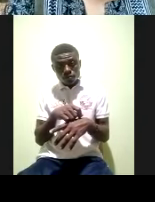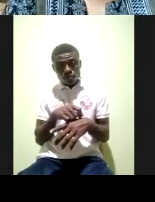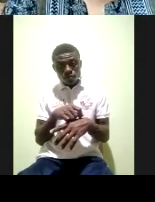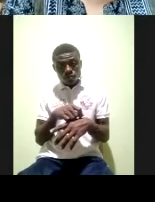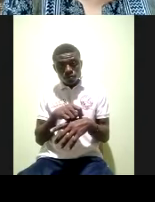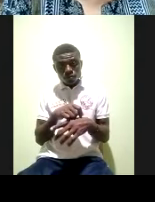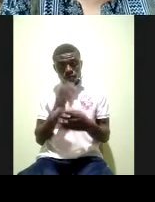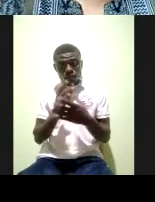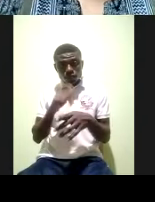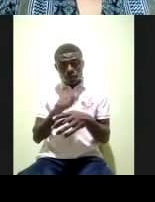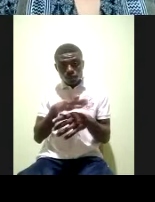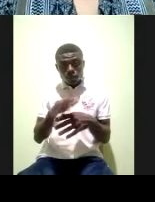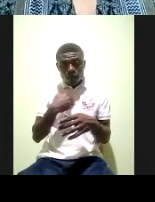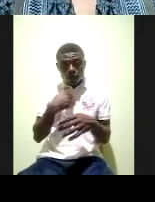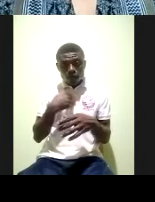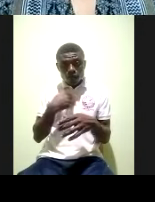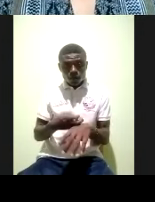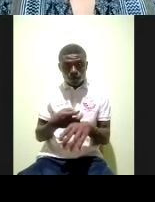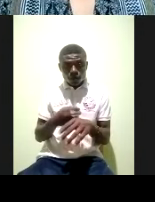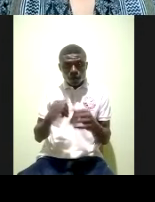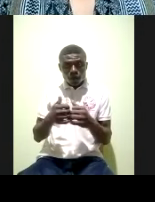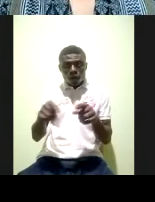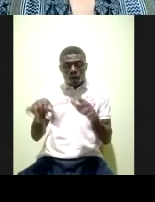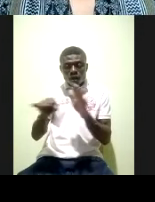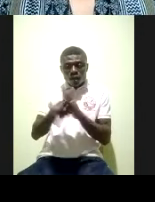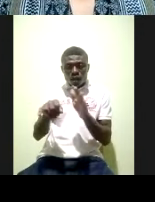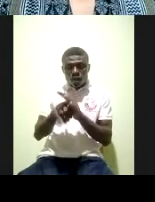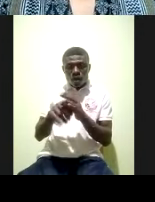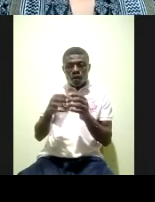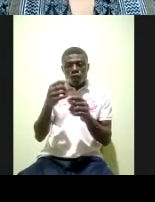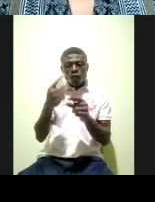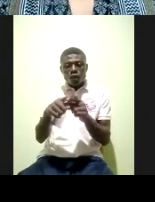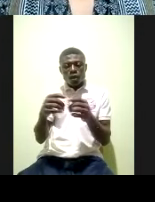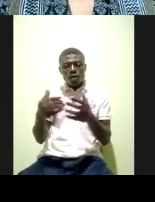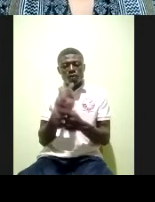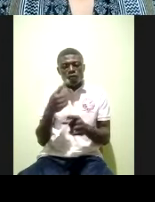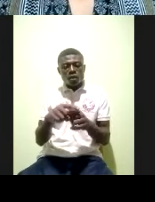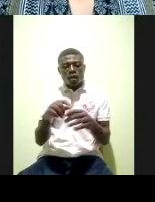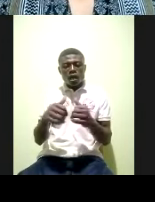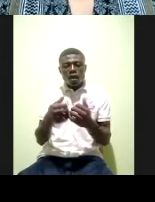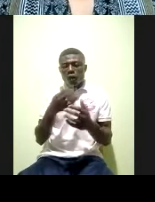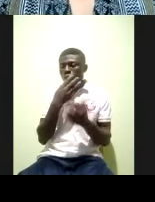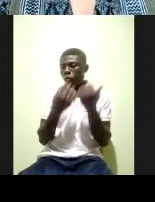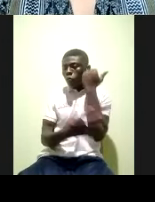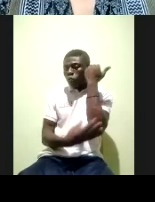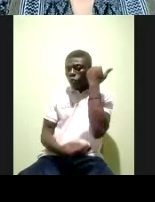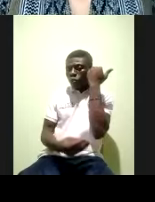sometimes they have difficulty in analyzing the new word because of the poor knowledge of phonetics rules, like